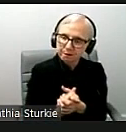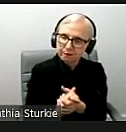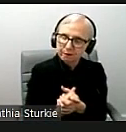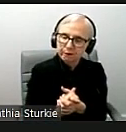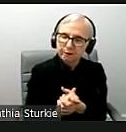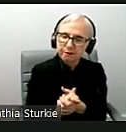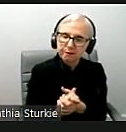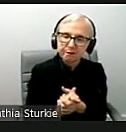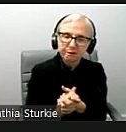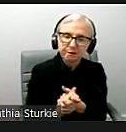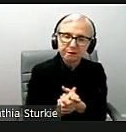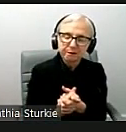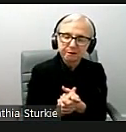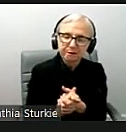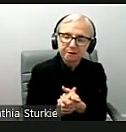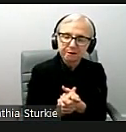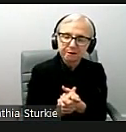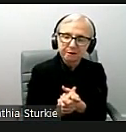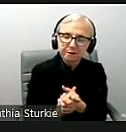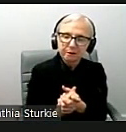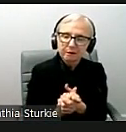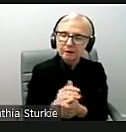slide.